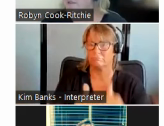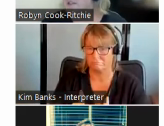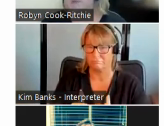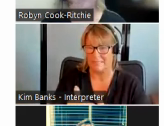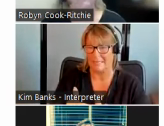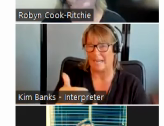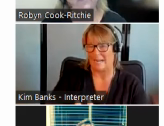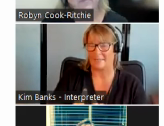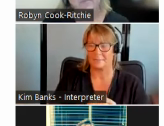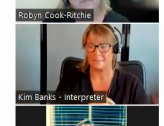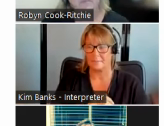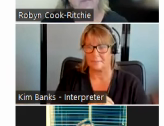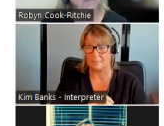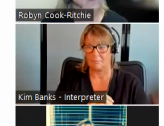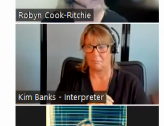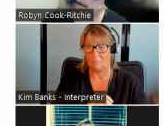that service plan.